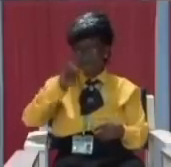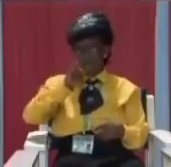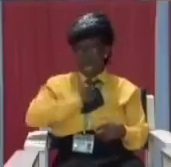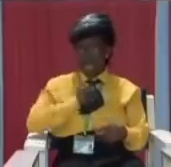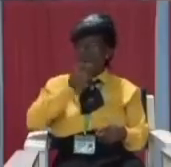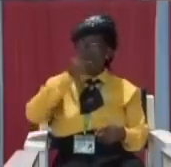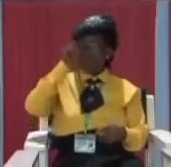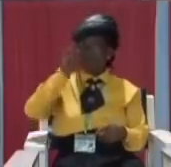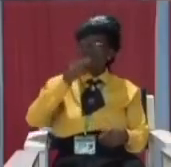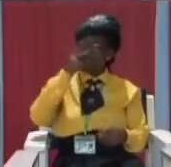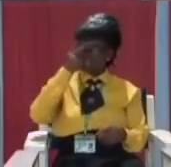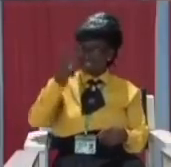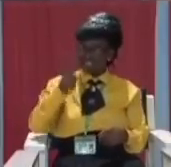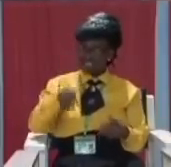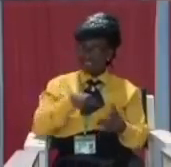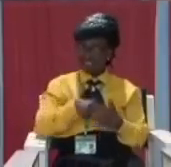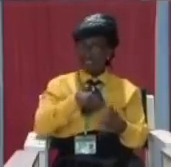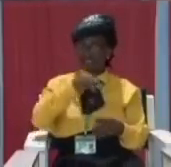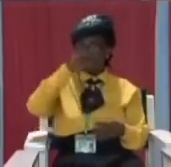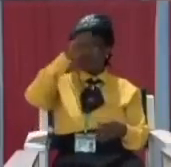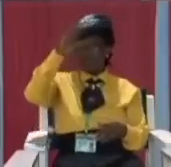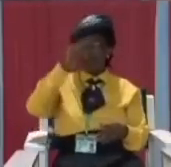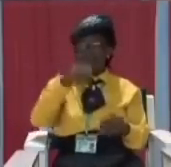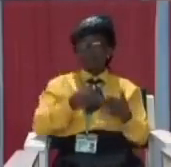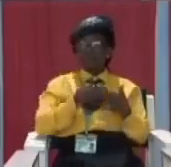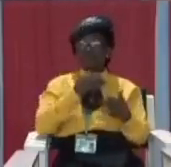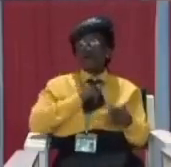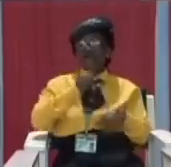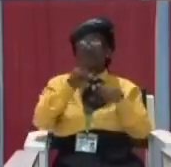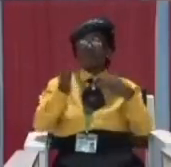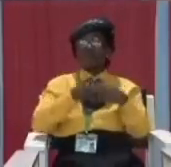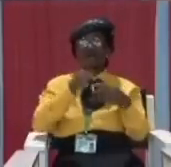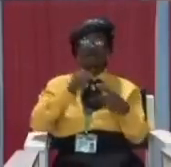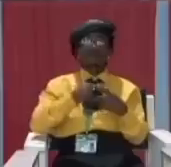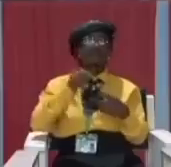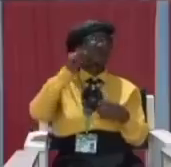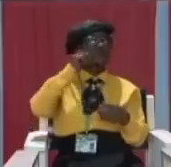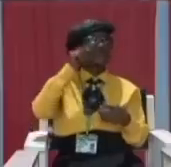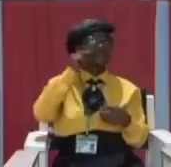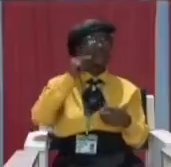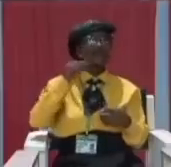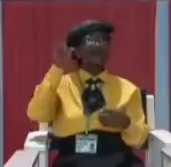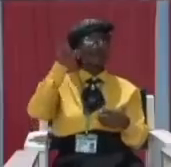me it's not possible. You can't see him. I said,